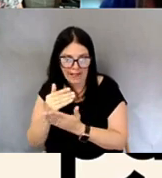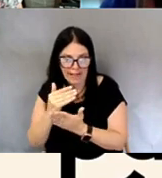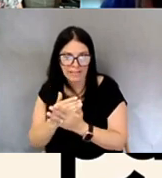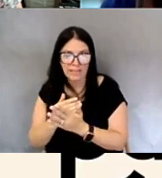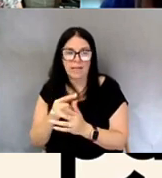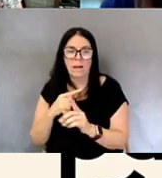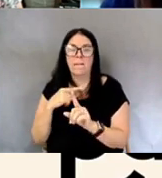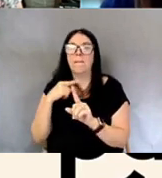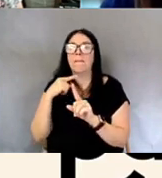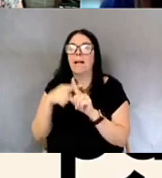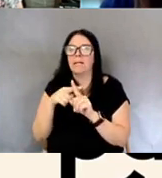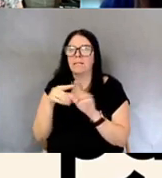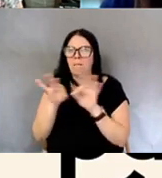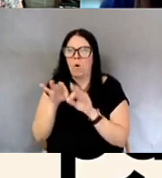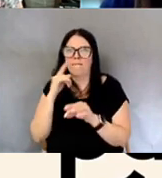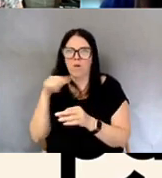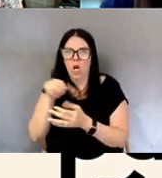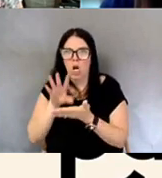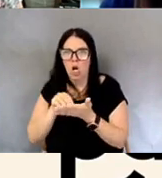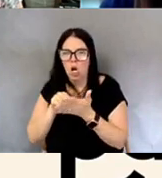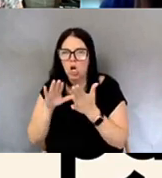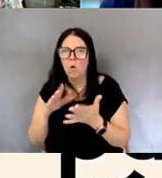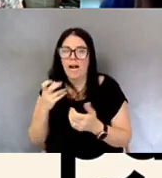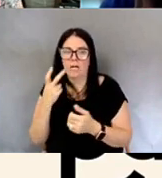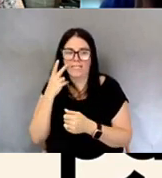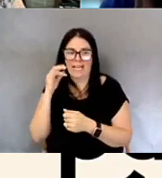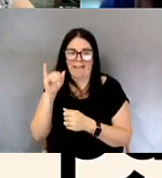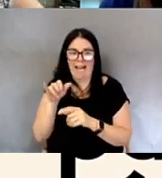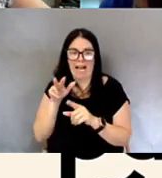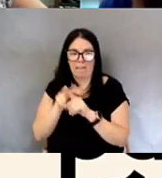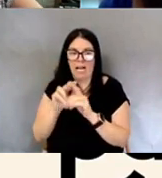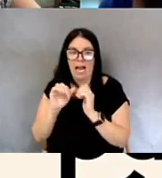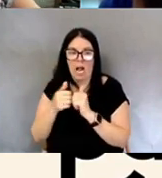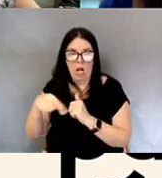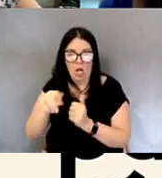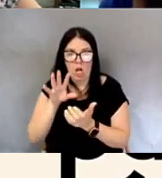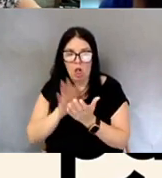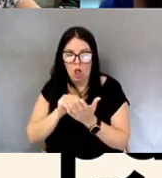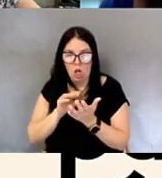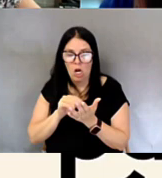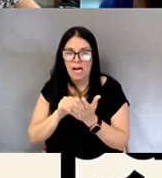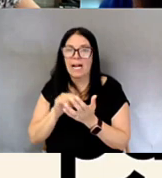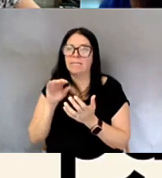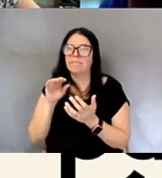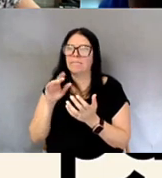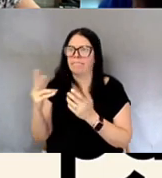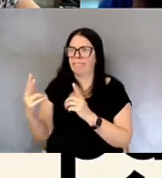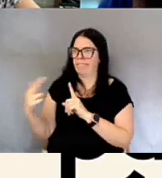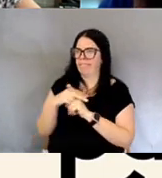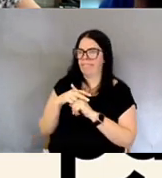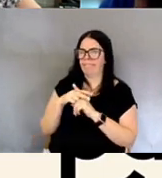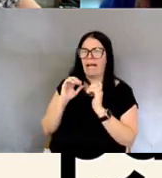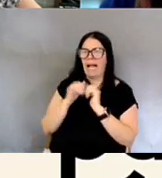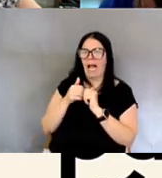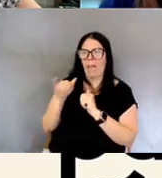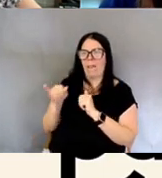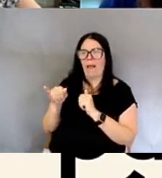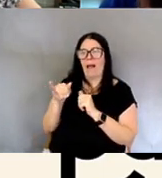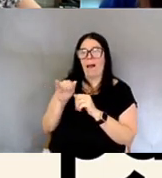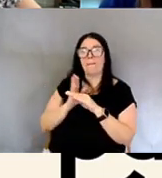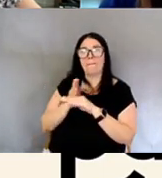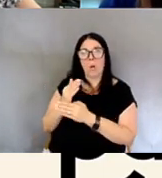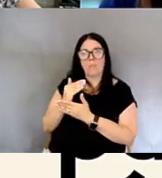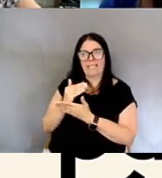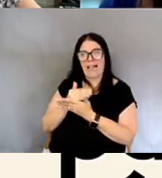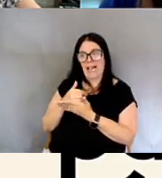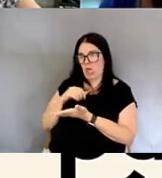learner who wants to see the application of what they're learning, taking that learning post-lesson